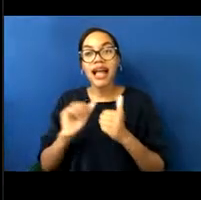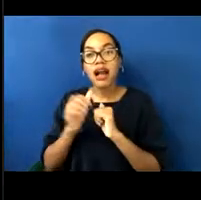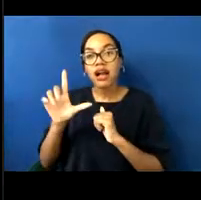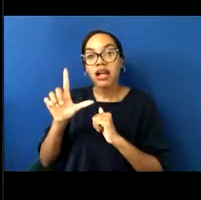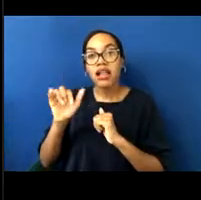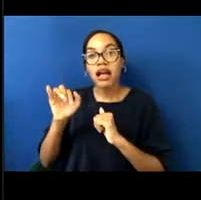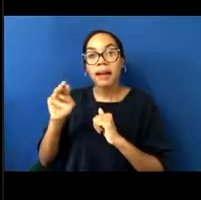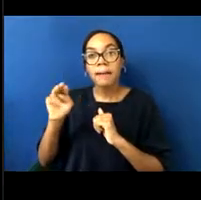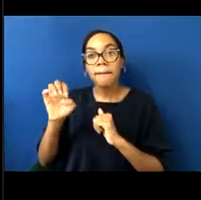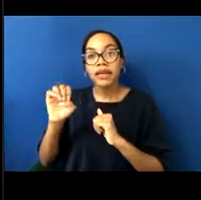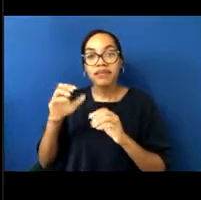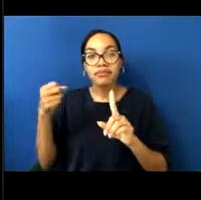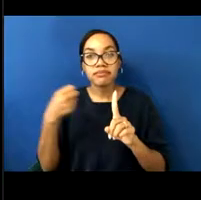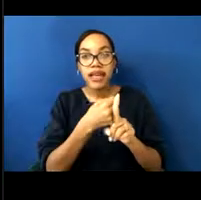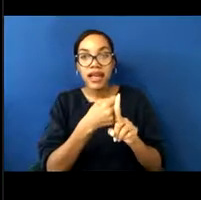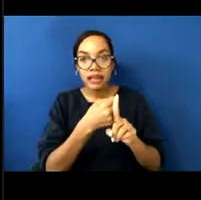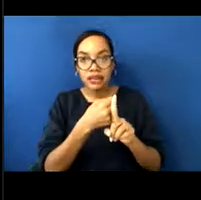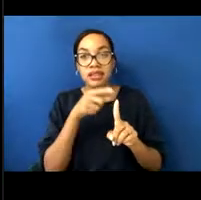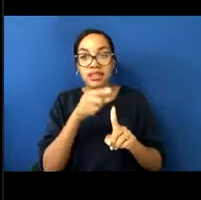Next slide, please.